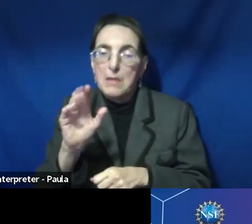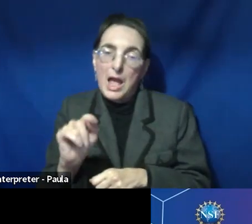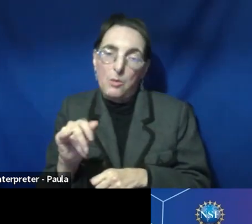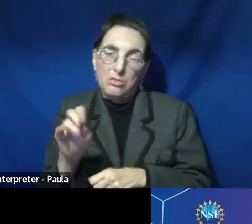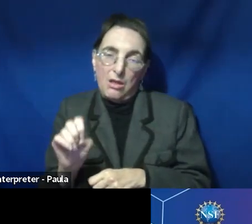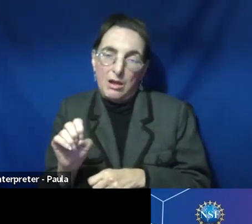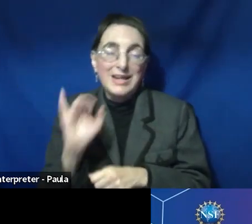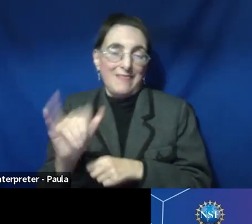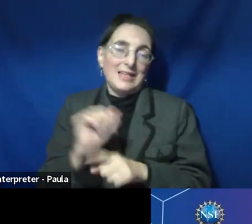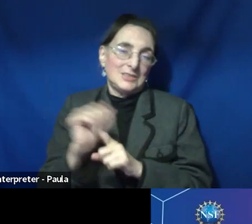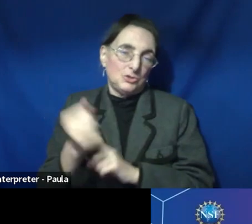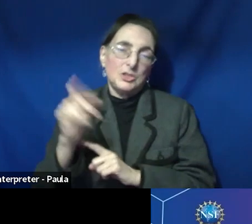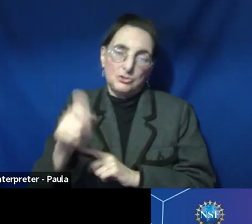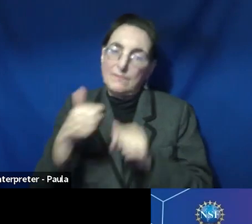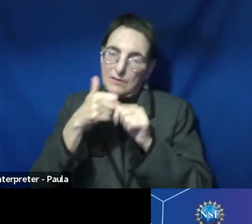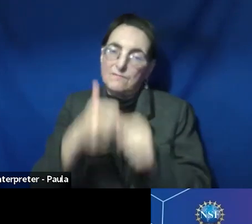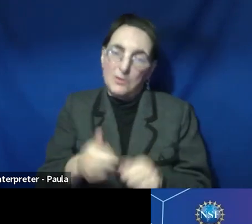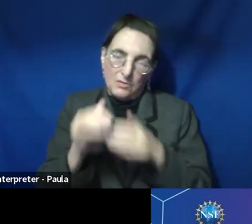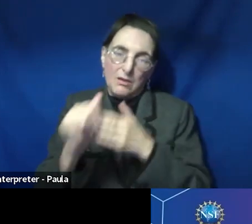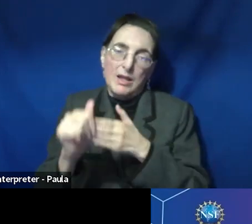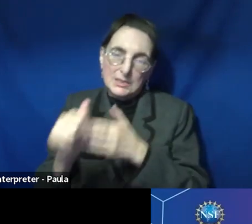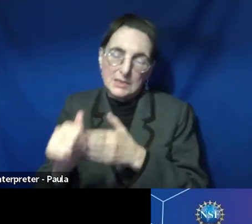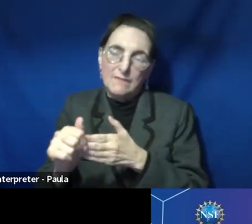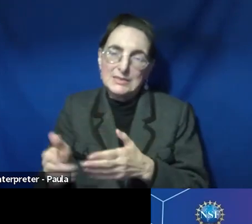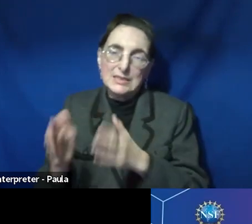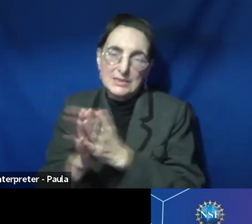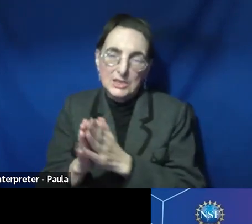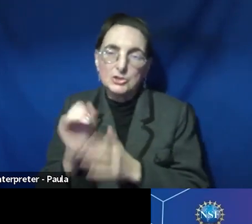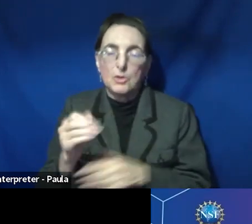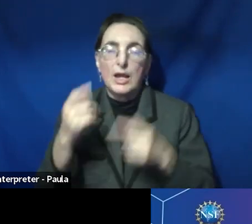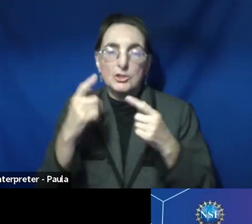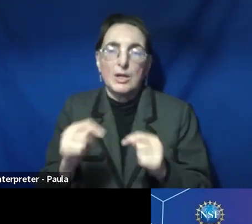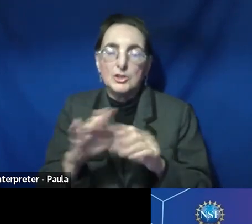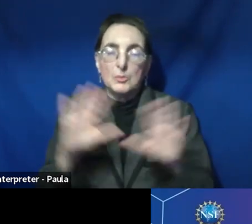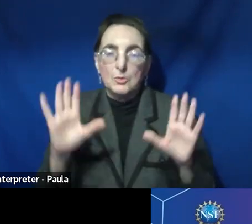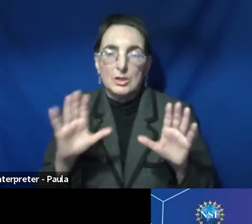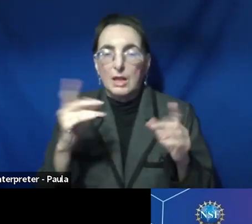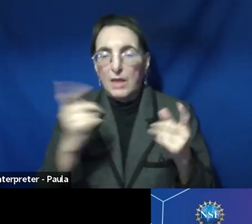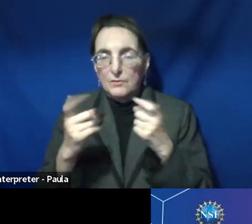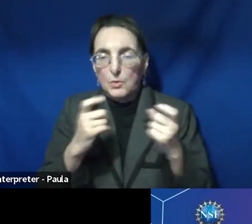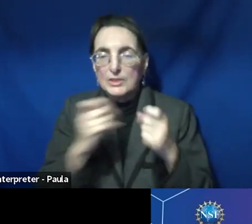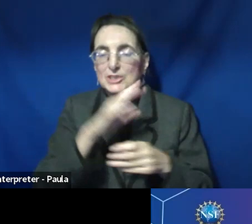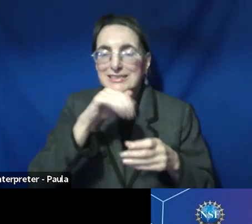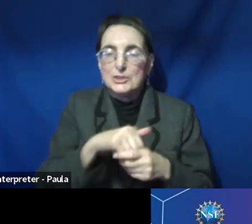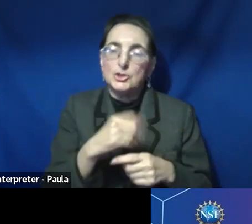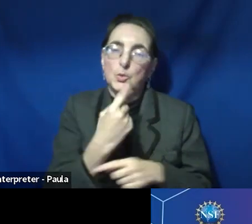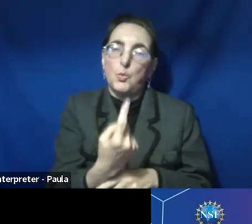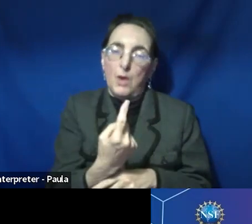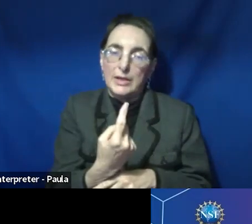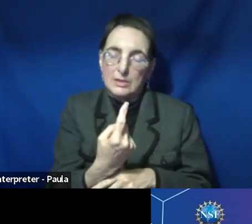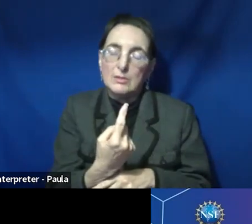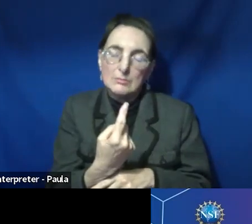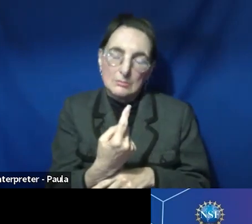you would need to follow the guidance in the solicitation. So I tried to lump a bunch of questions into one based